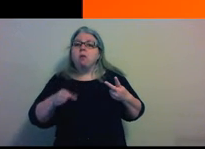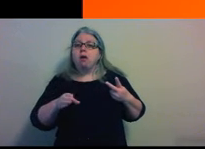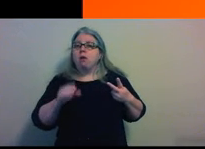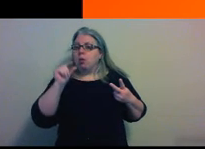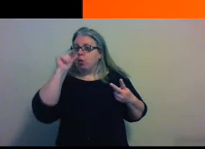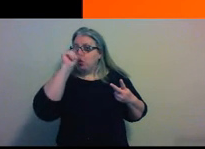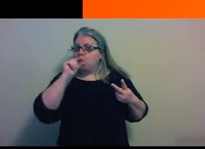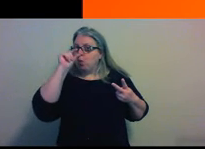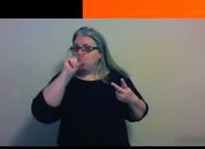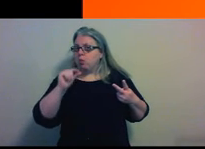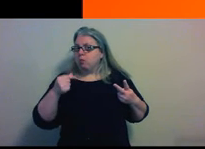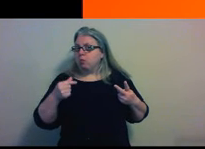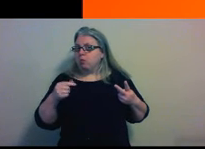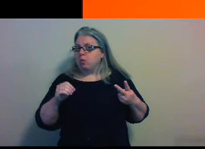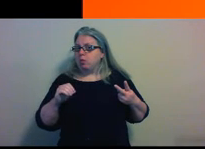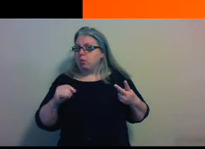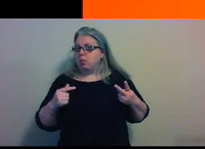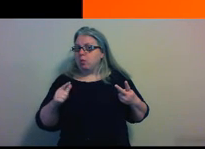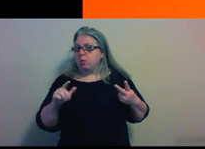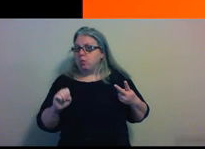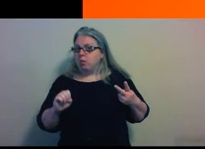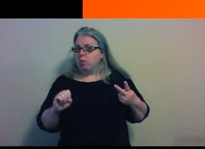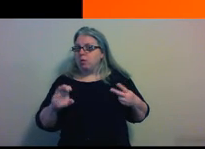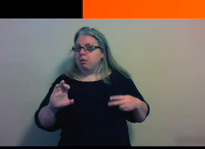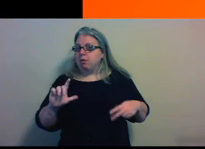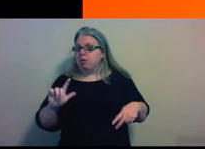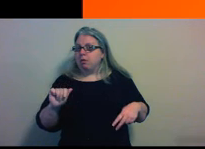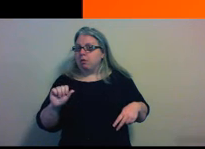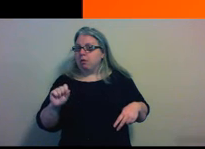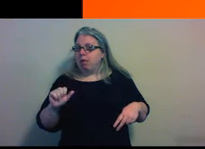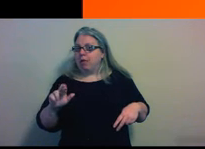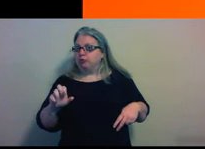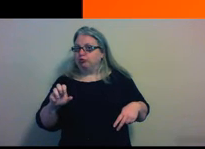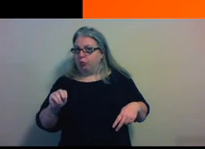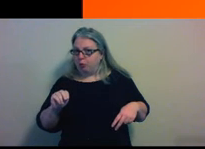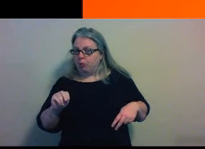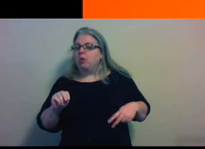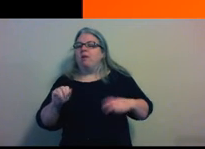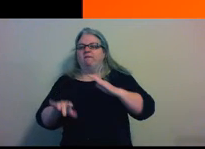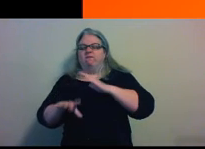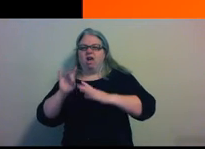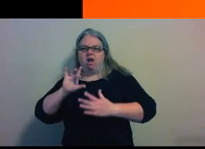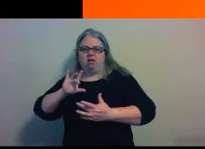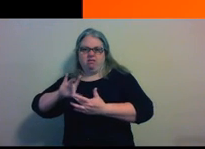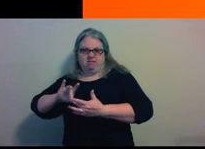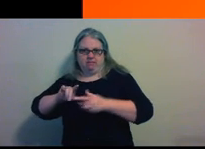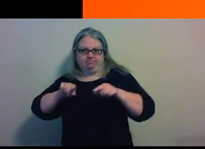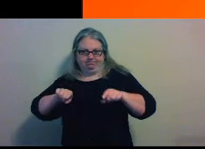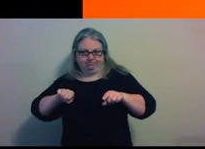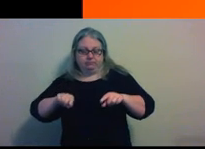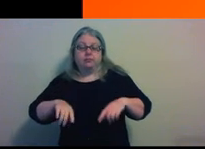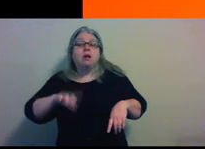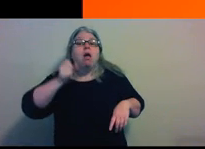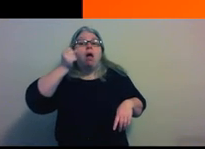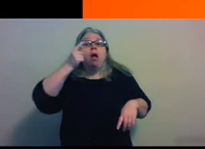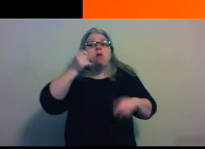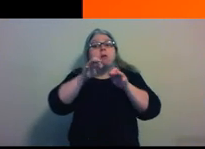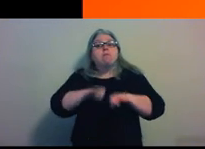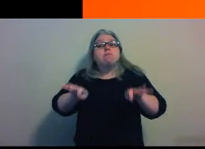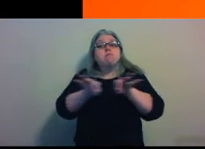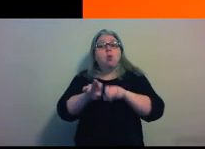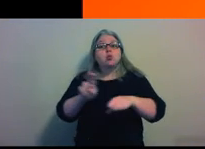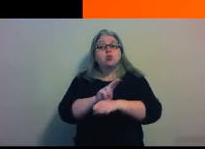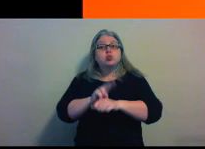Classroom. You want to make sure that you are using Google Chrome when logging on and not using Internet Explorer and